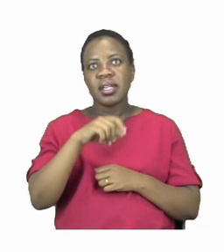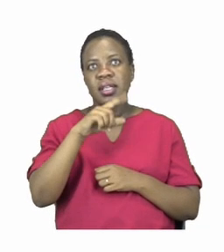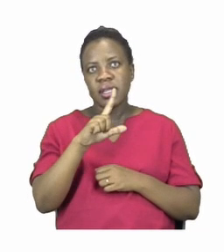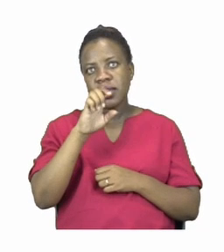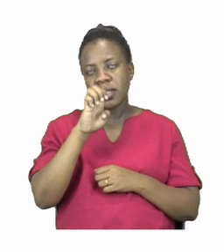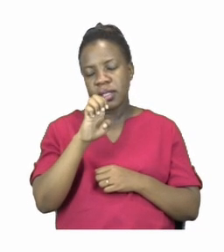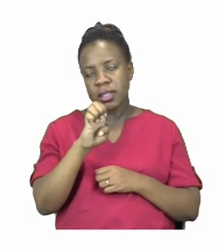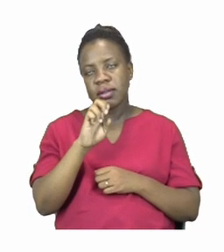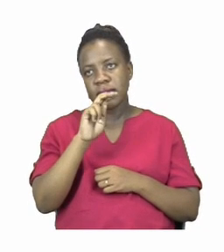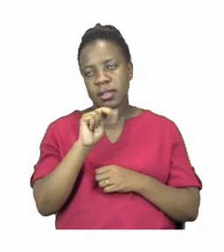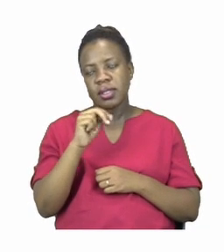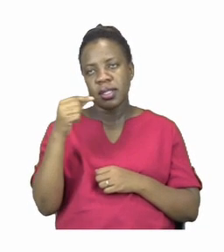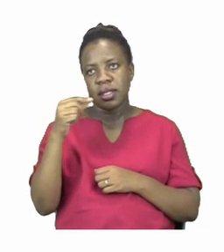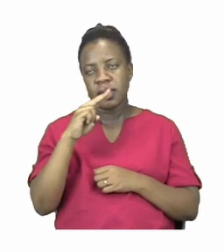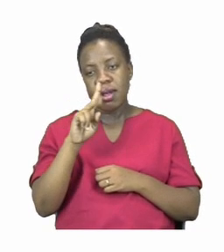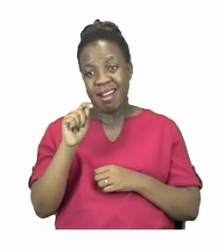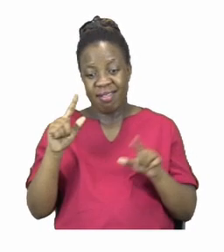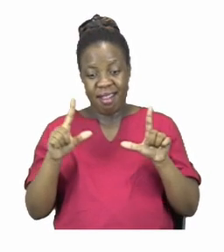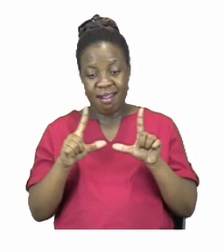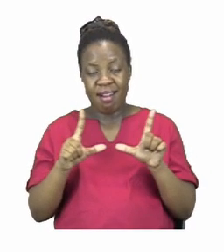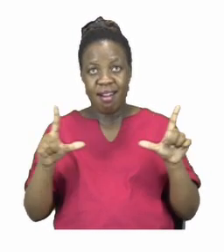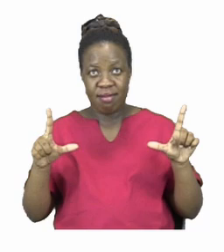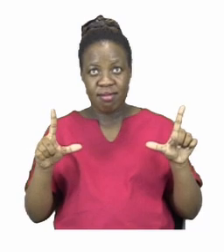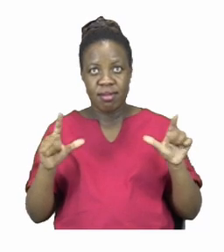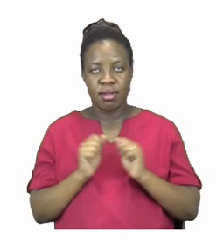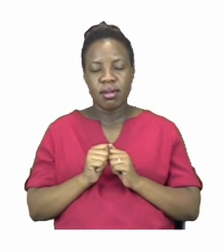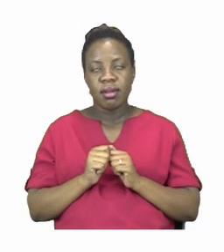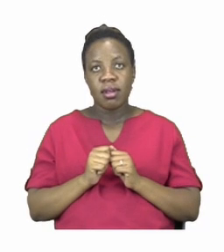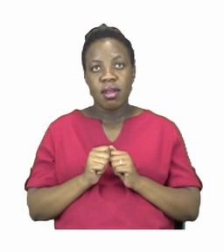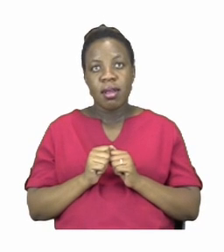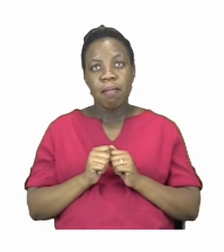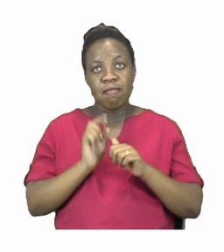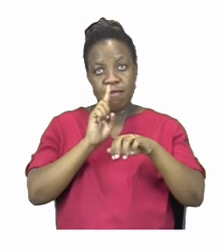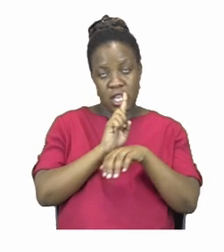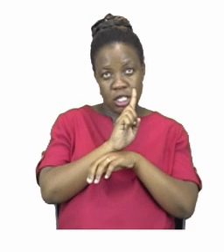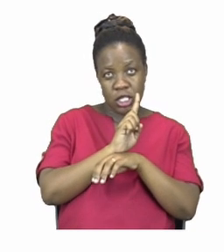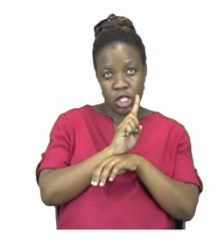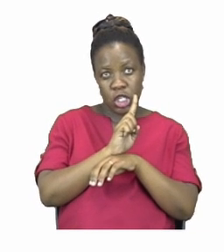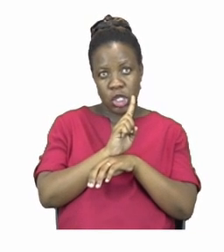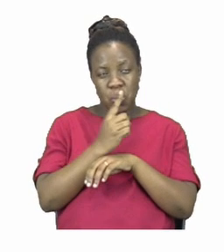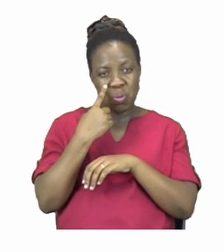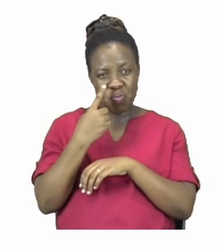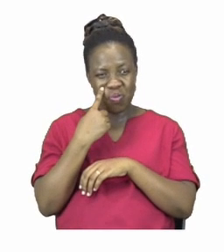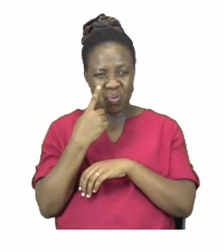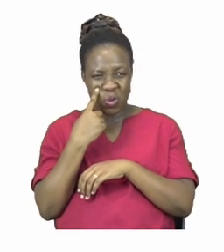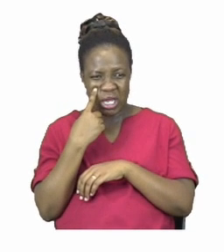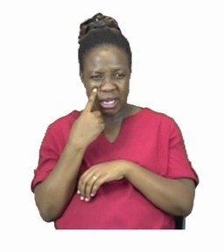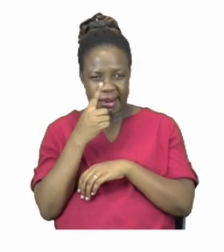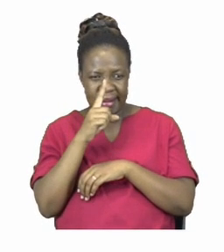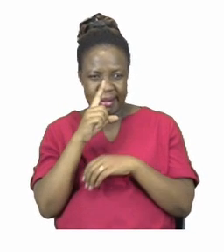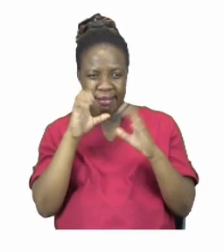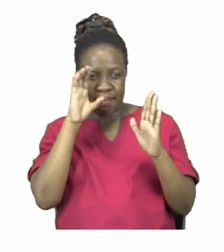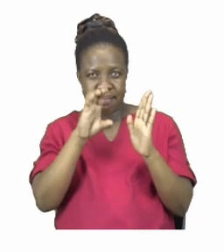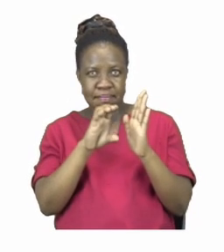called estimation. Now, I know this is not new for you, but let's revise so that we know what to do. Let's take a look at the